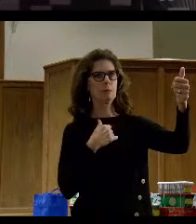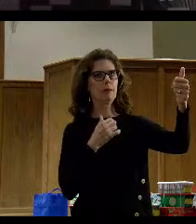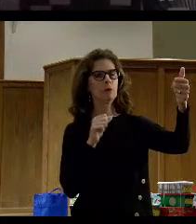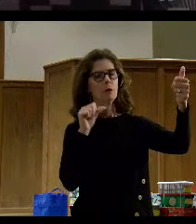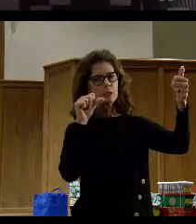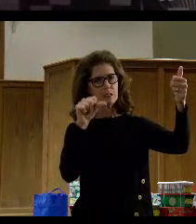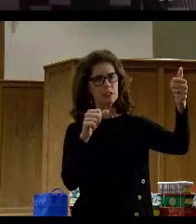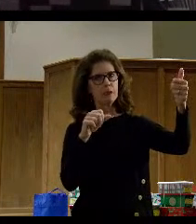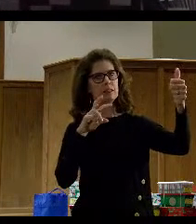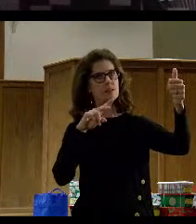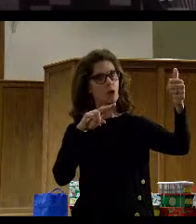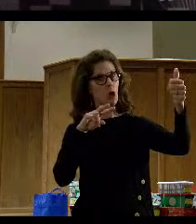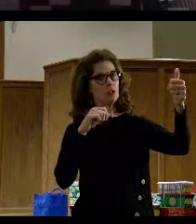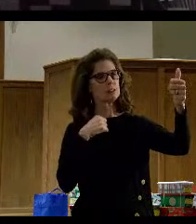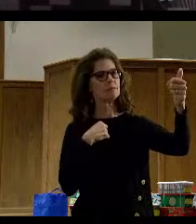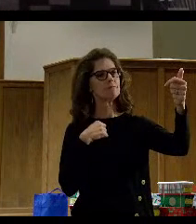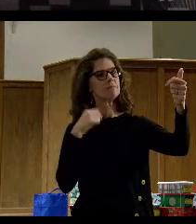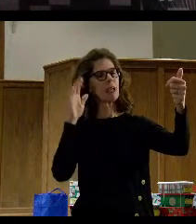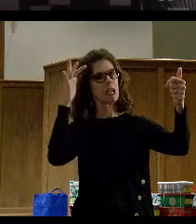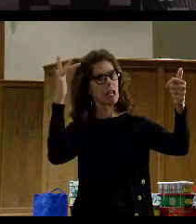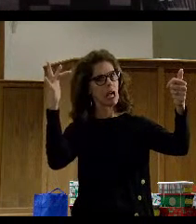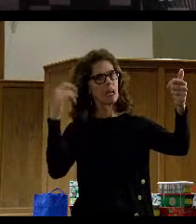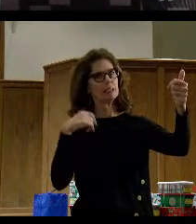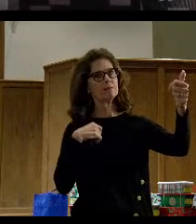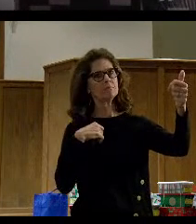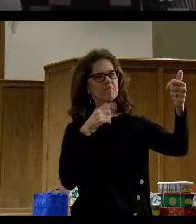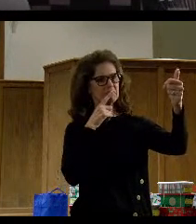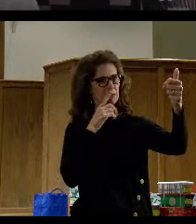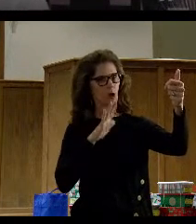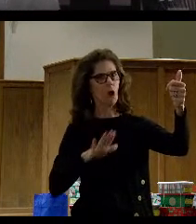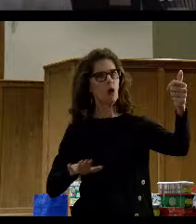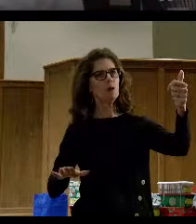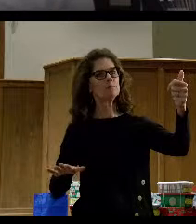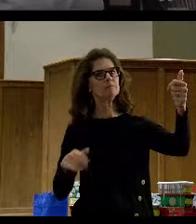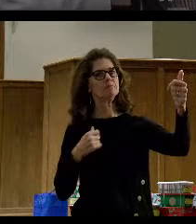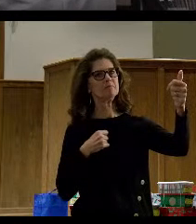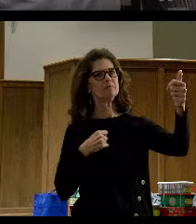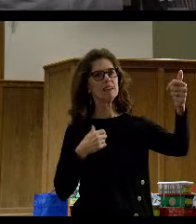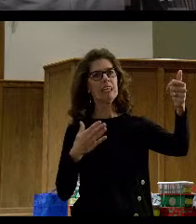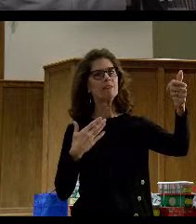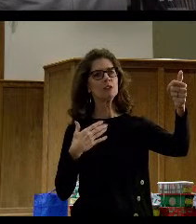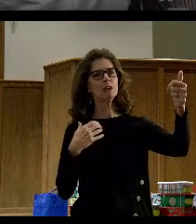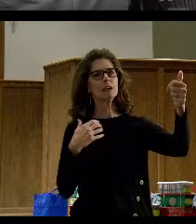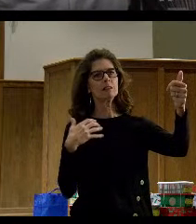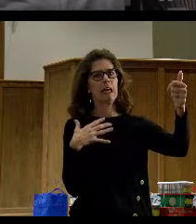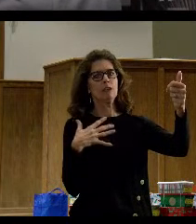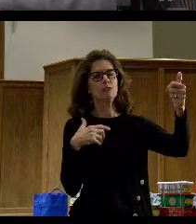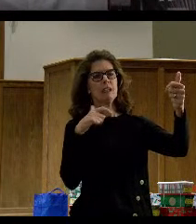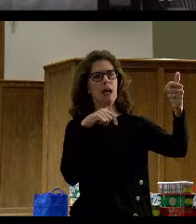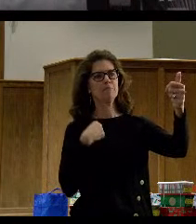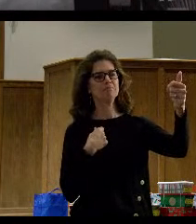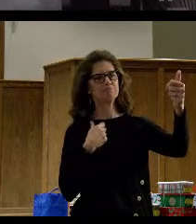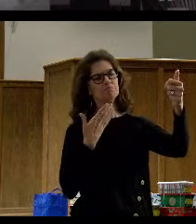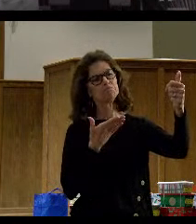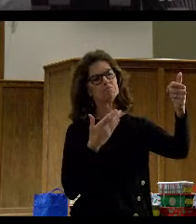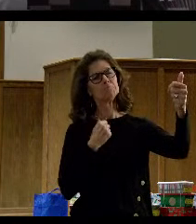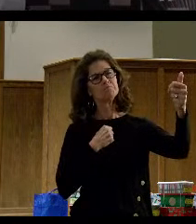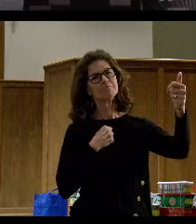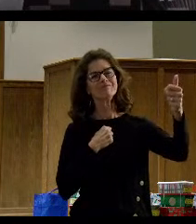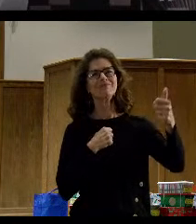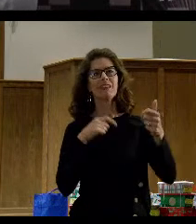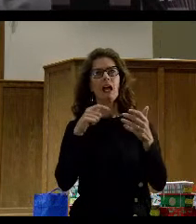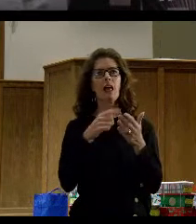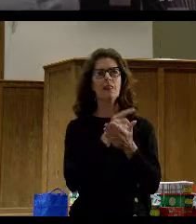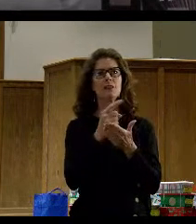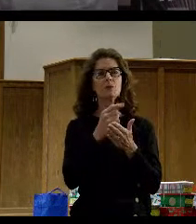light and we're consistently calm when it comes to anxious times. And so this week is the final message in